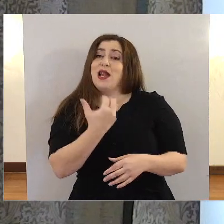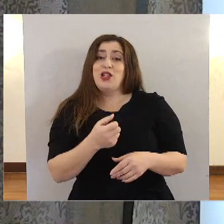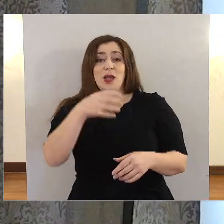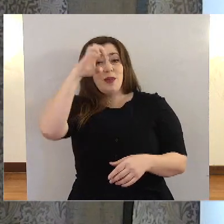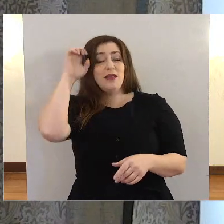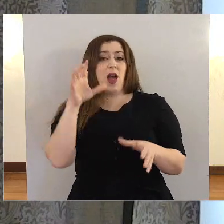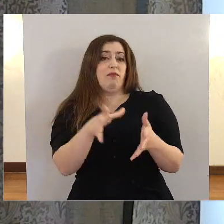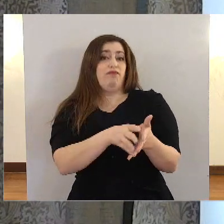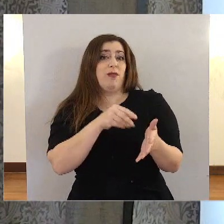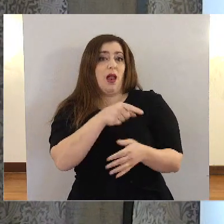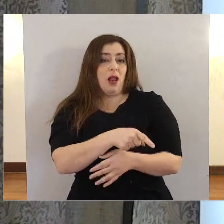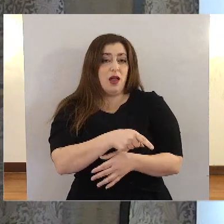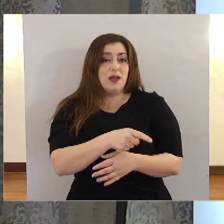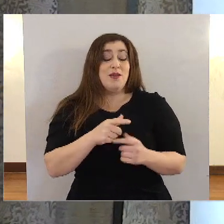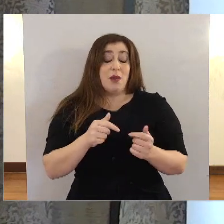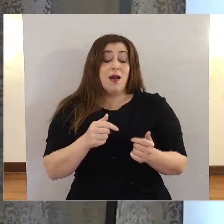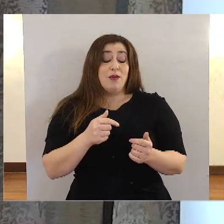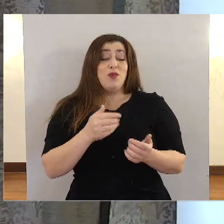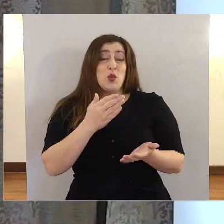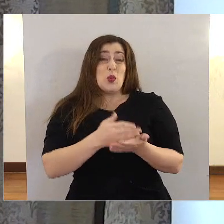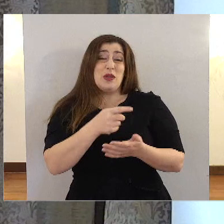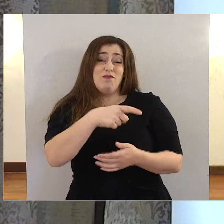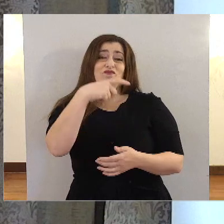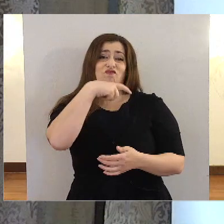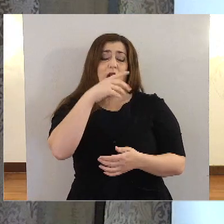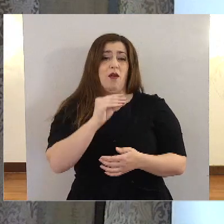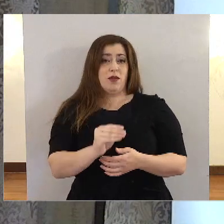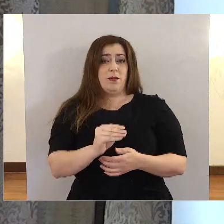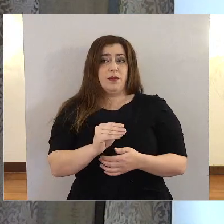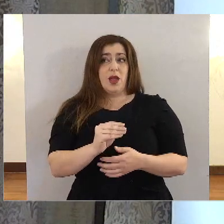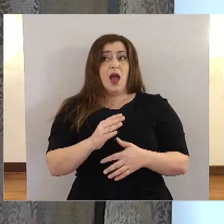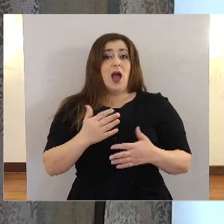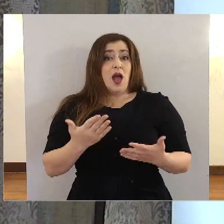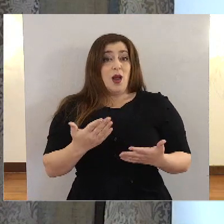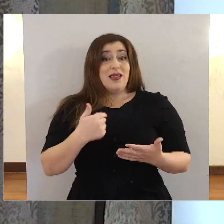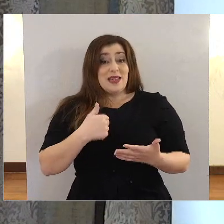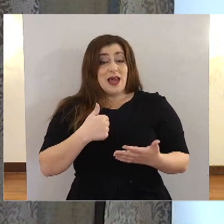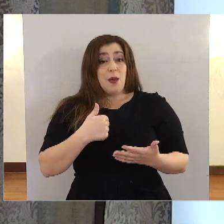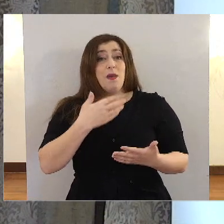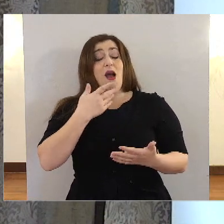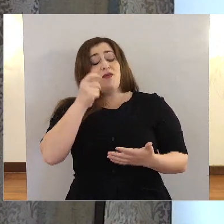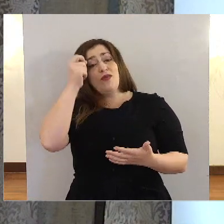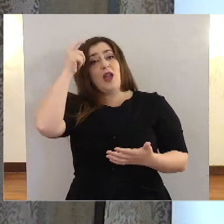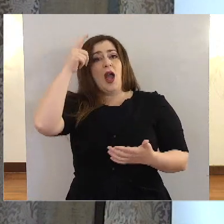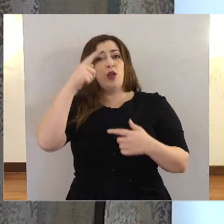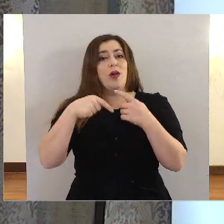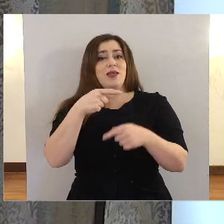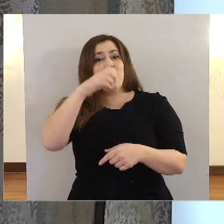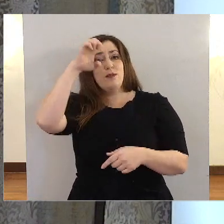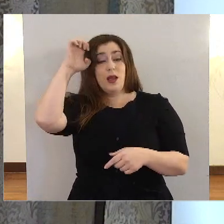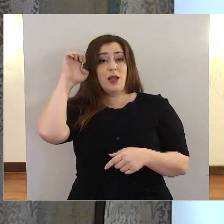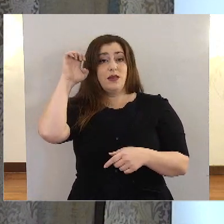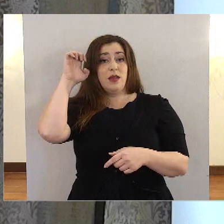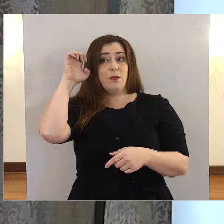And just recalling that experience nowadays, it feels sad, just because that particular